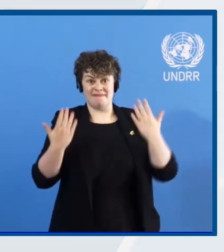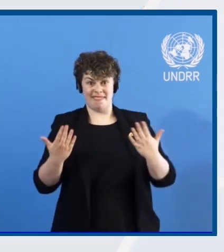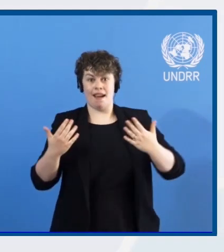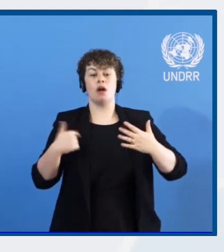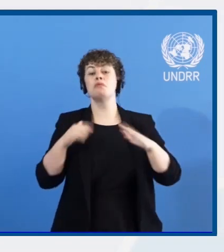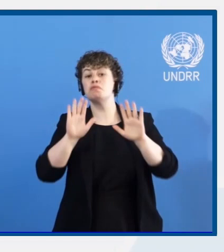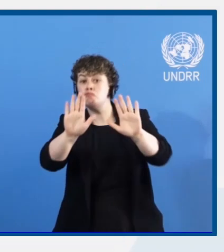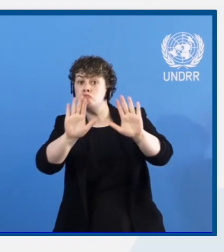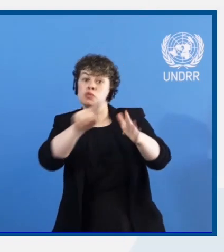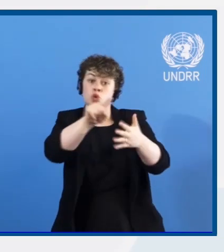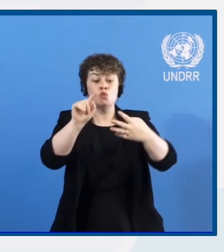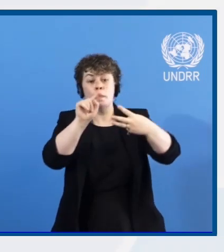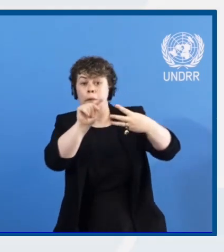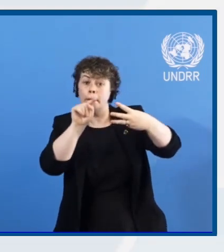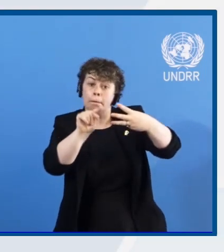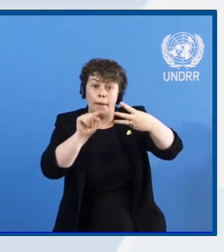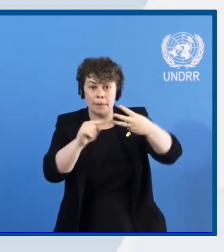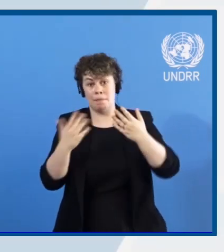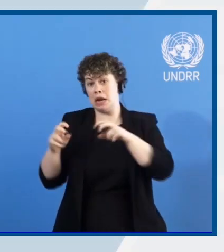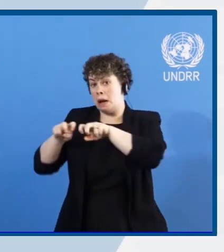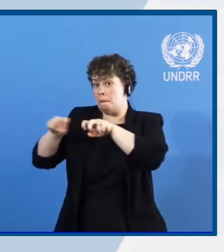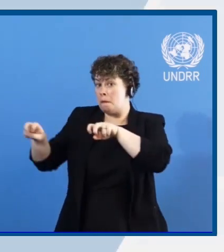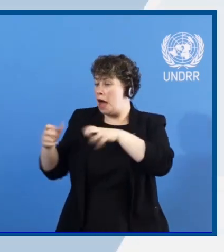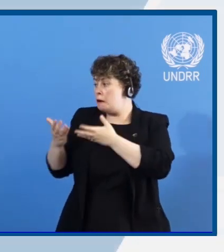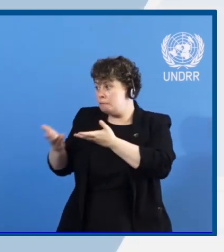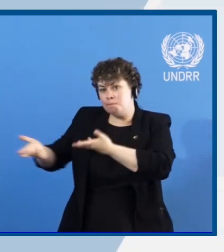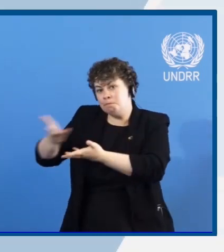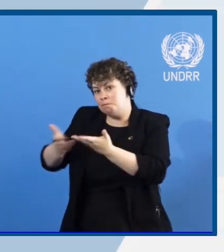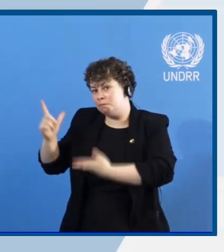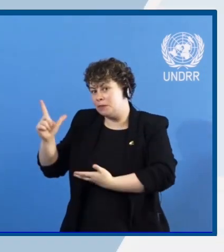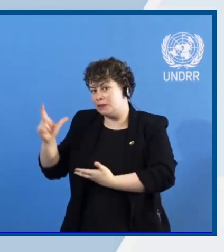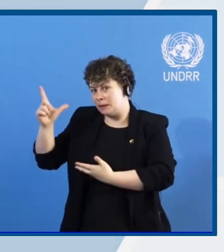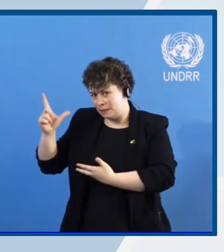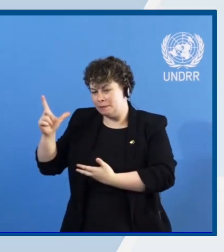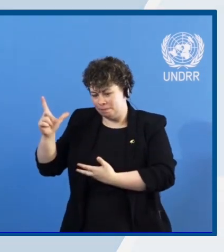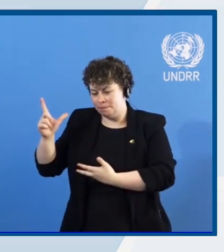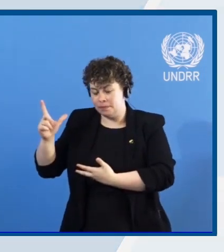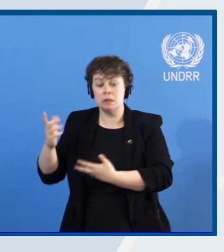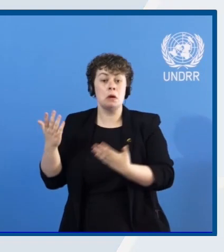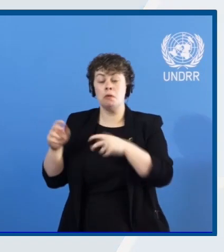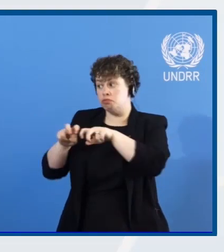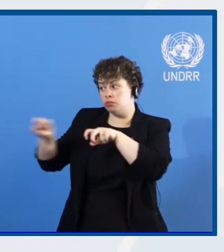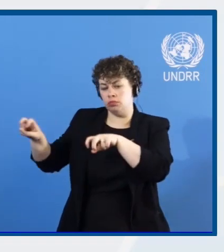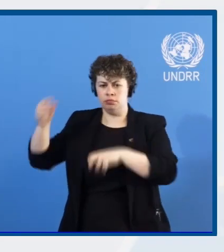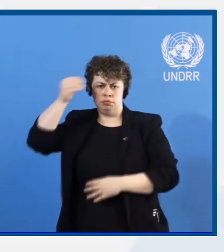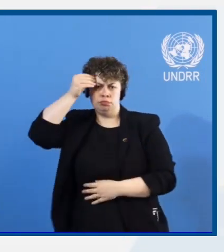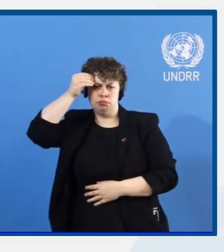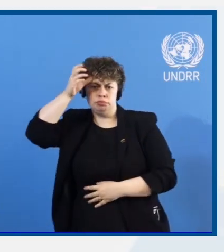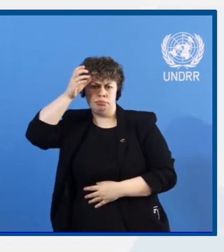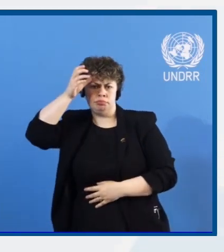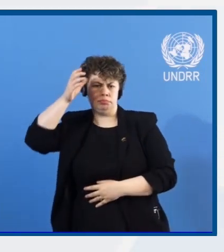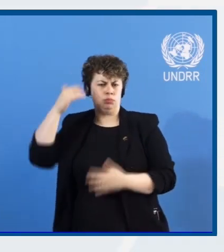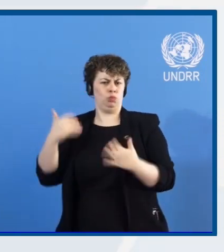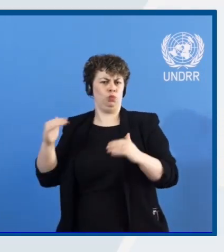little bit to the poll result. But without further ado, let's hear from our distinguished panelists.